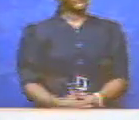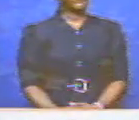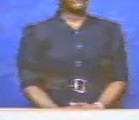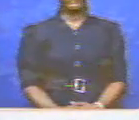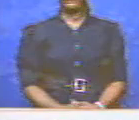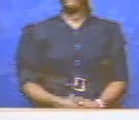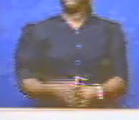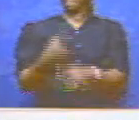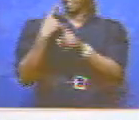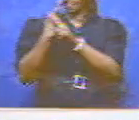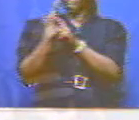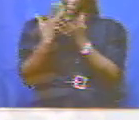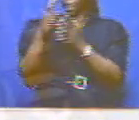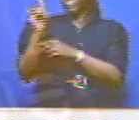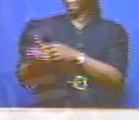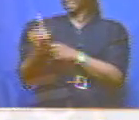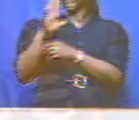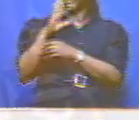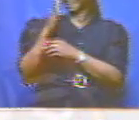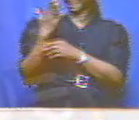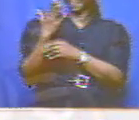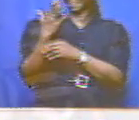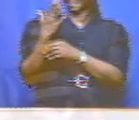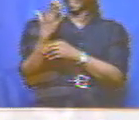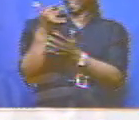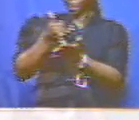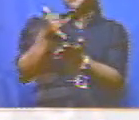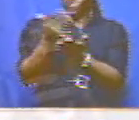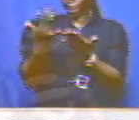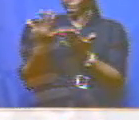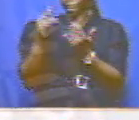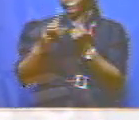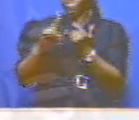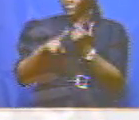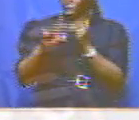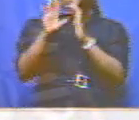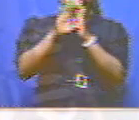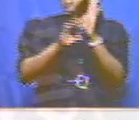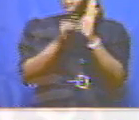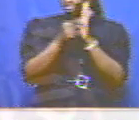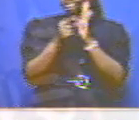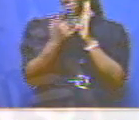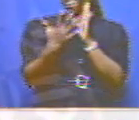A number of things need to be taken into account. One is a constitution. The constitution